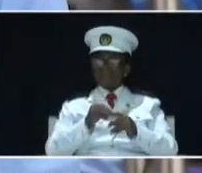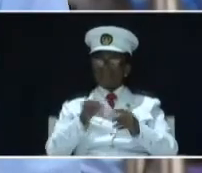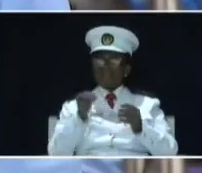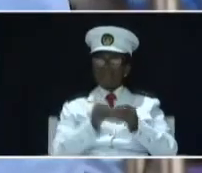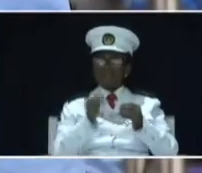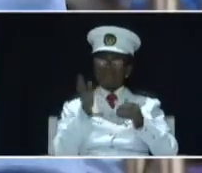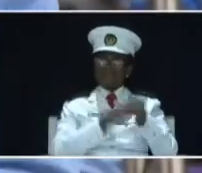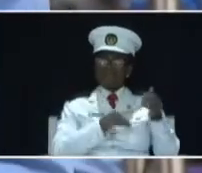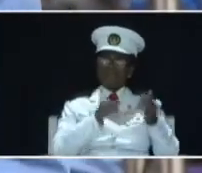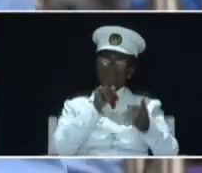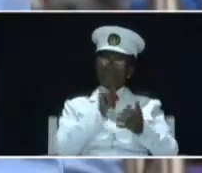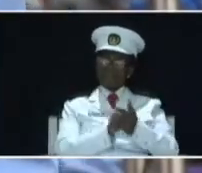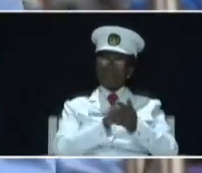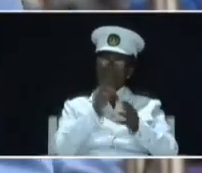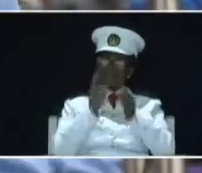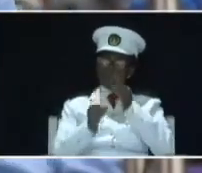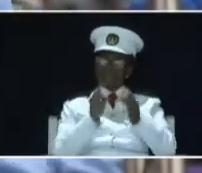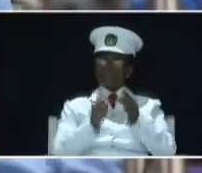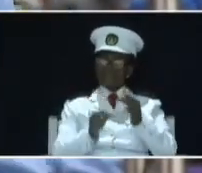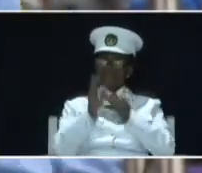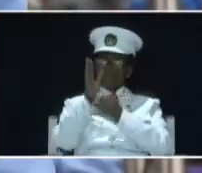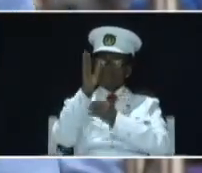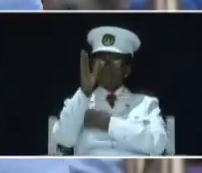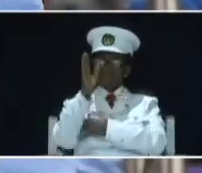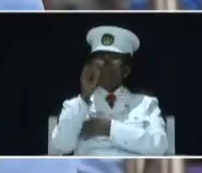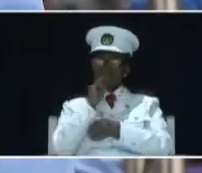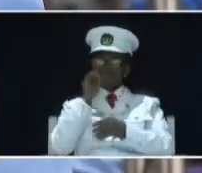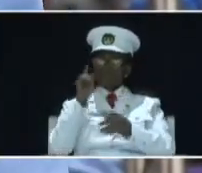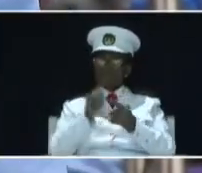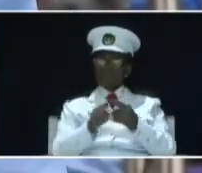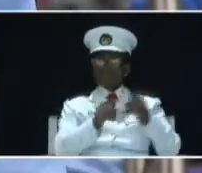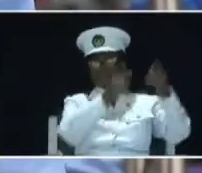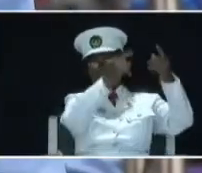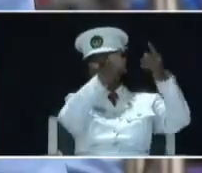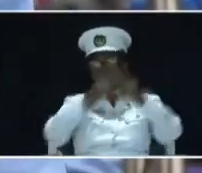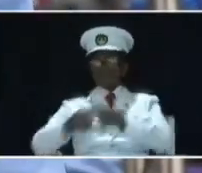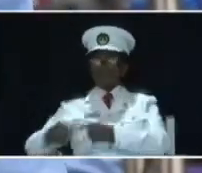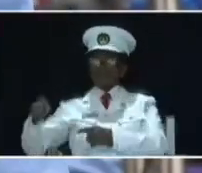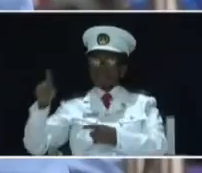If God were to come down to Nigeria today or any other nation